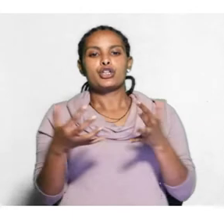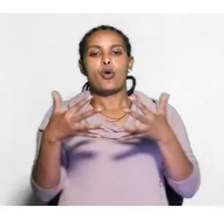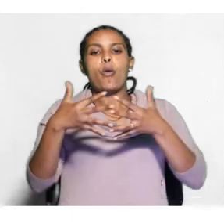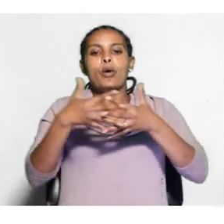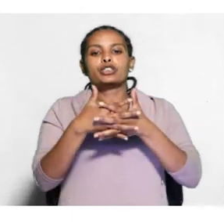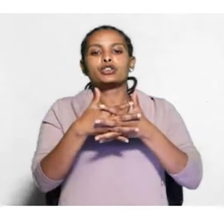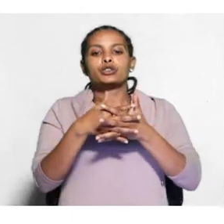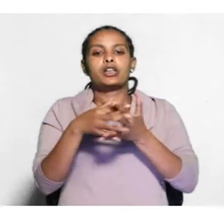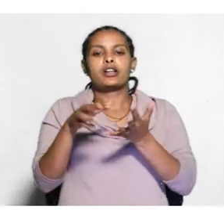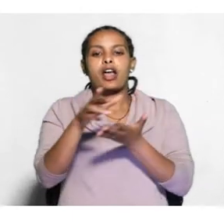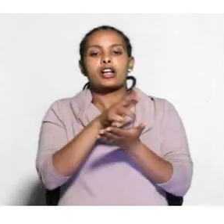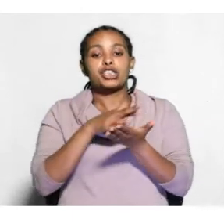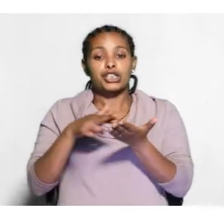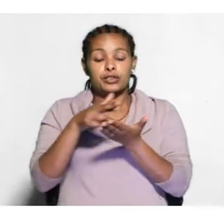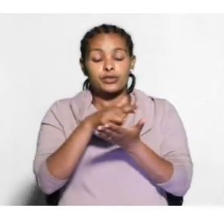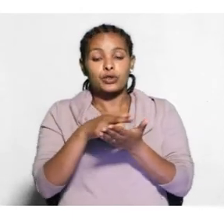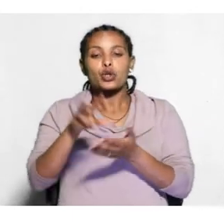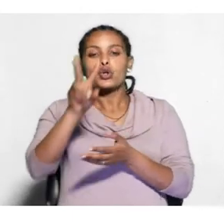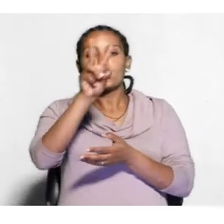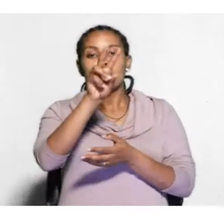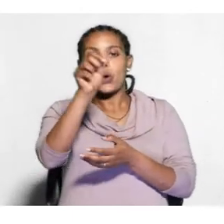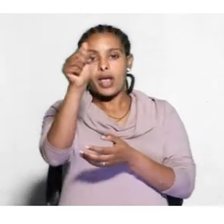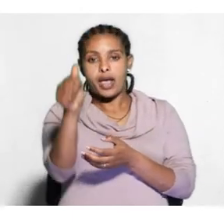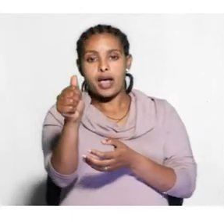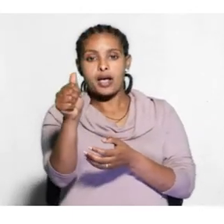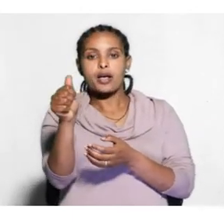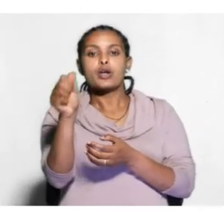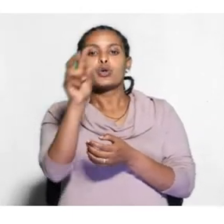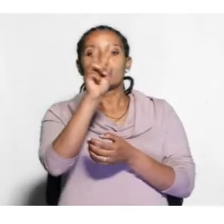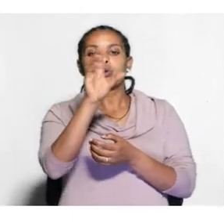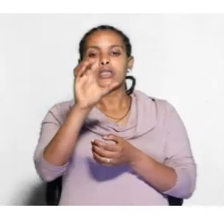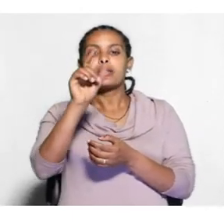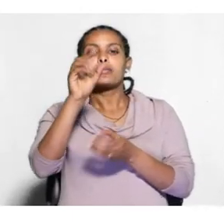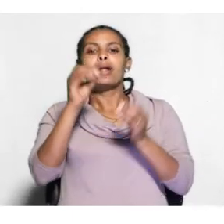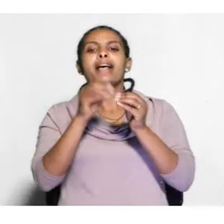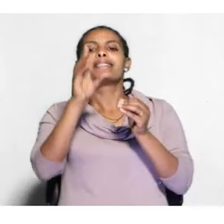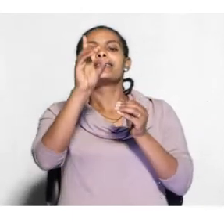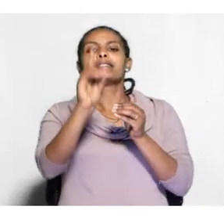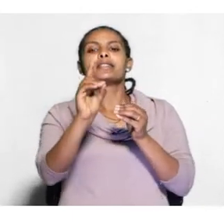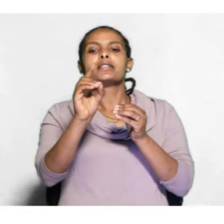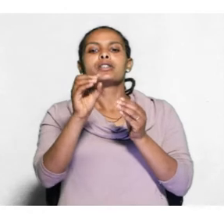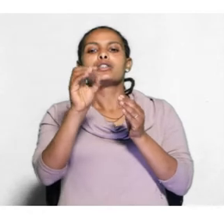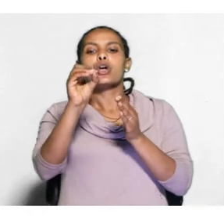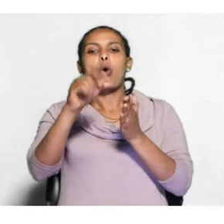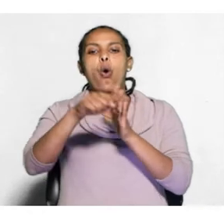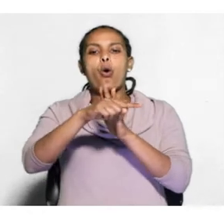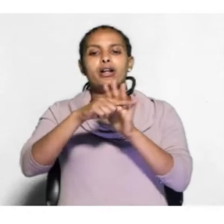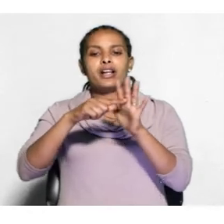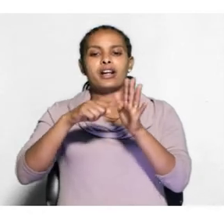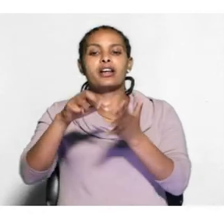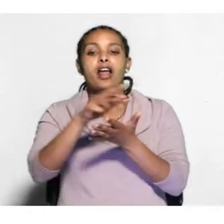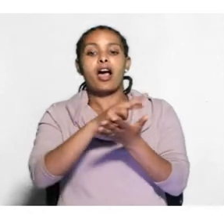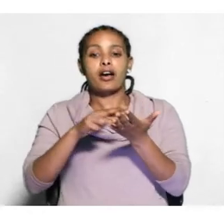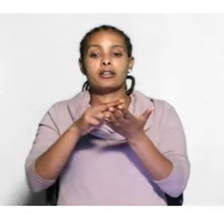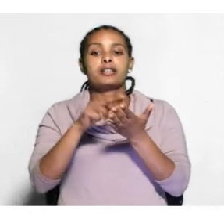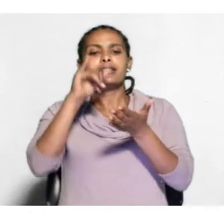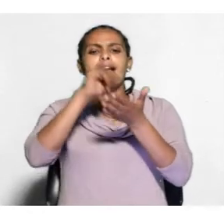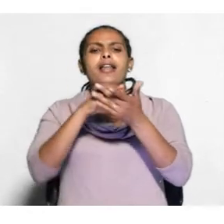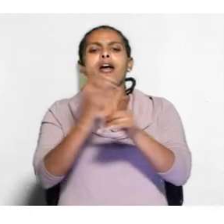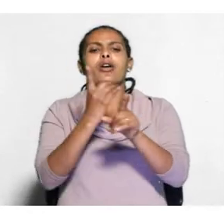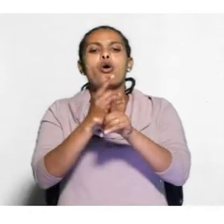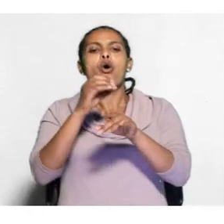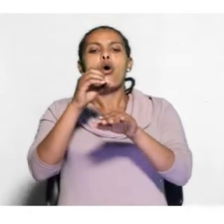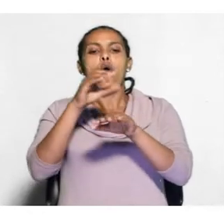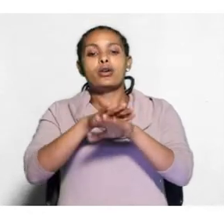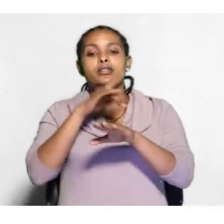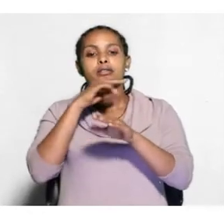of a reaction 2m to 2c plus d is 0 or the reaction that occurs on the